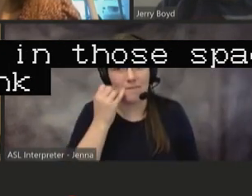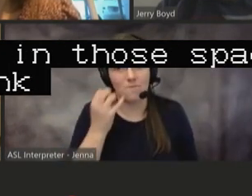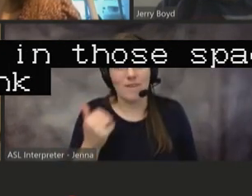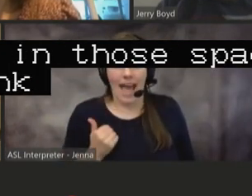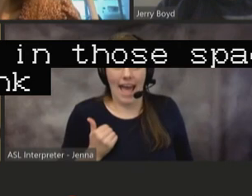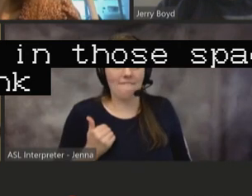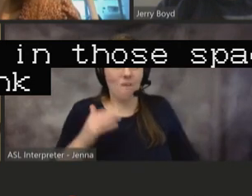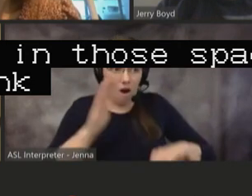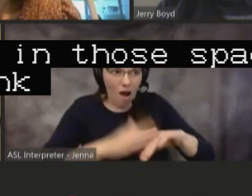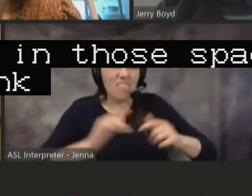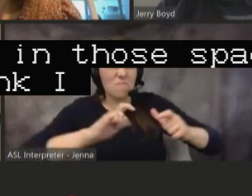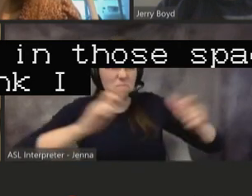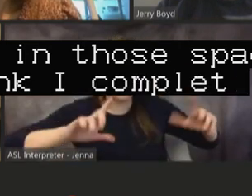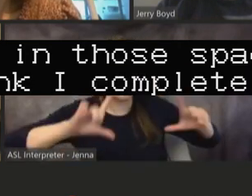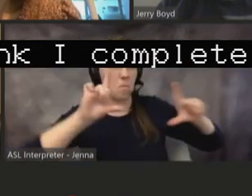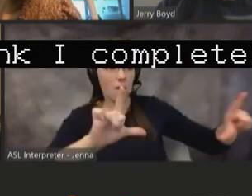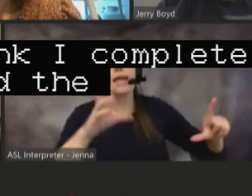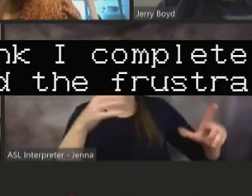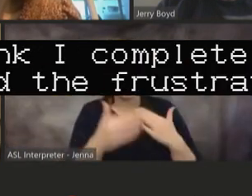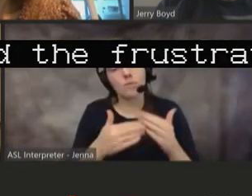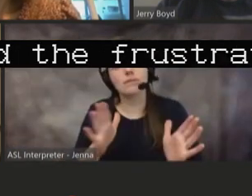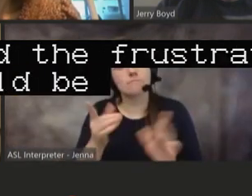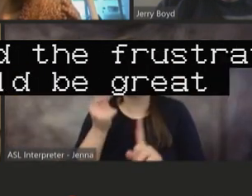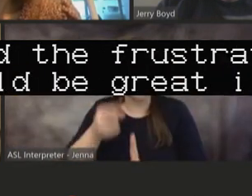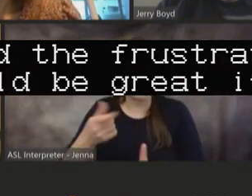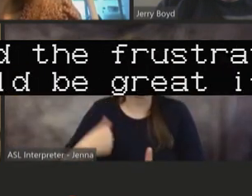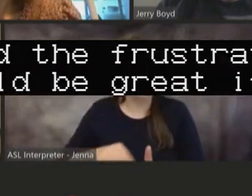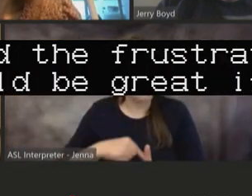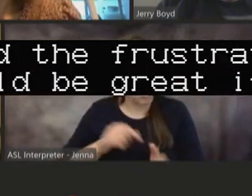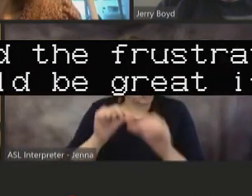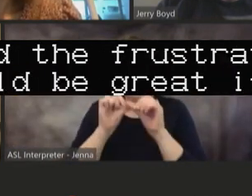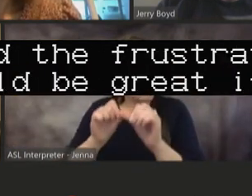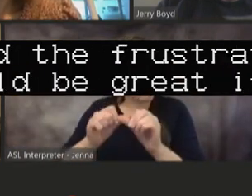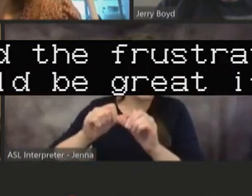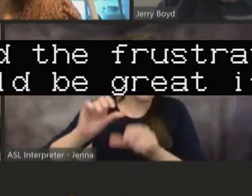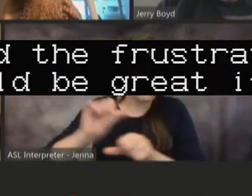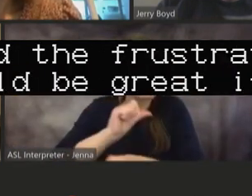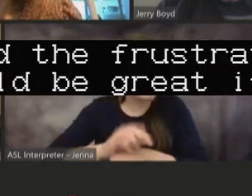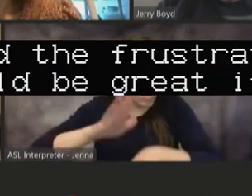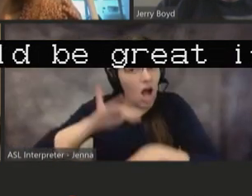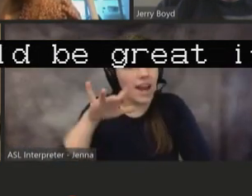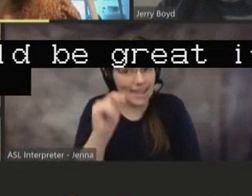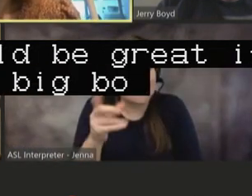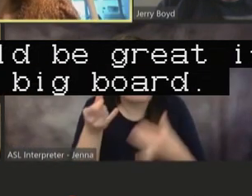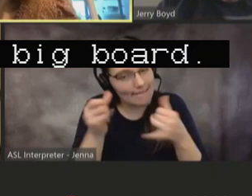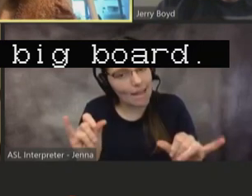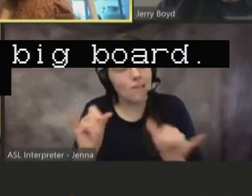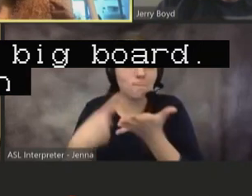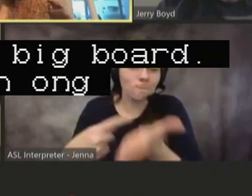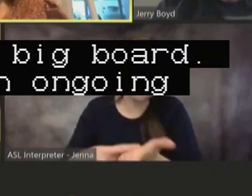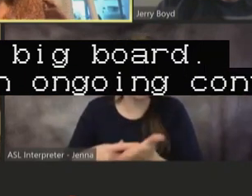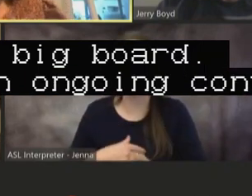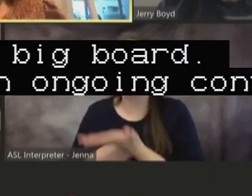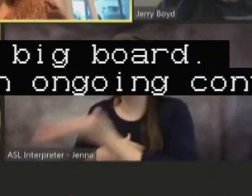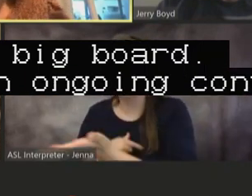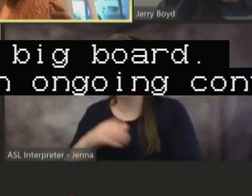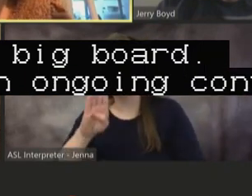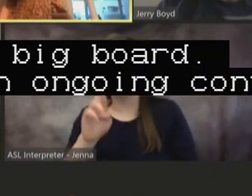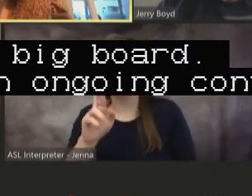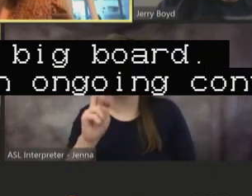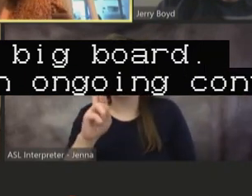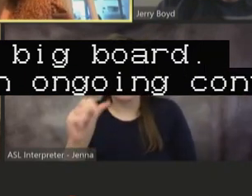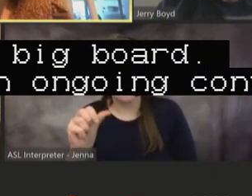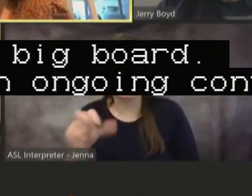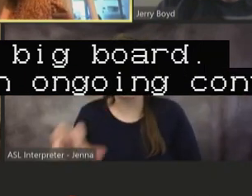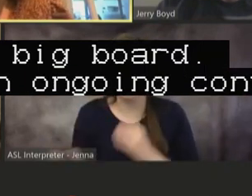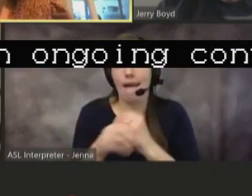the big board. So it's an ongoing conversation that we're working on as well. It is, and we definitely appreciate the feedback as